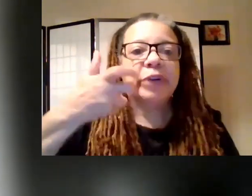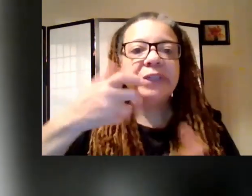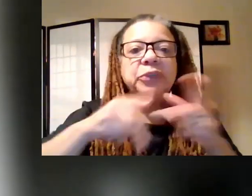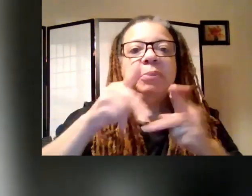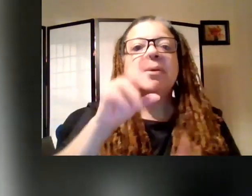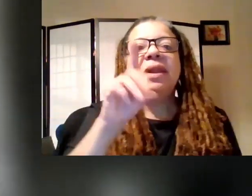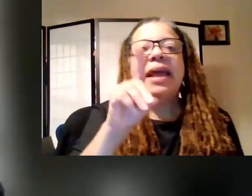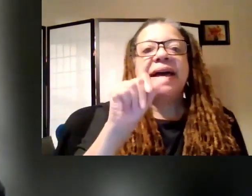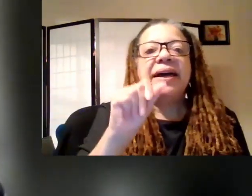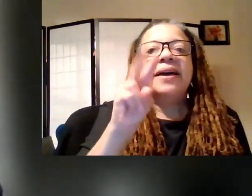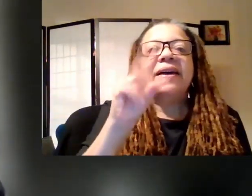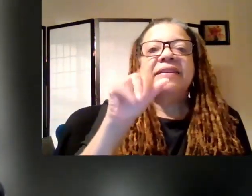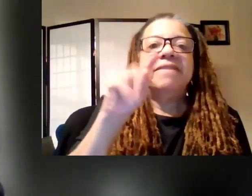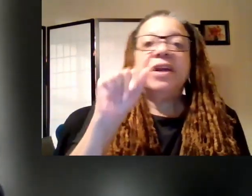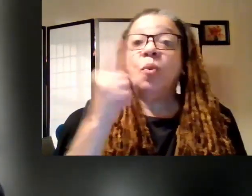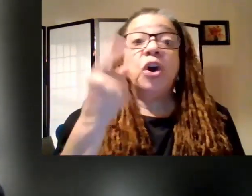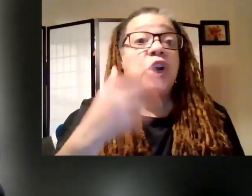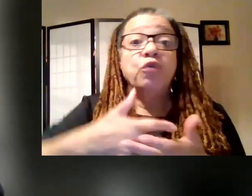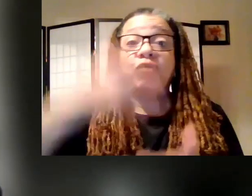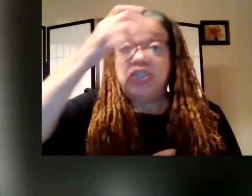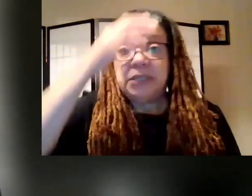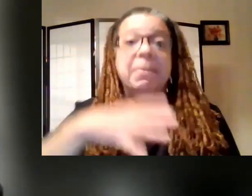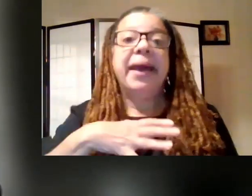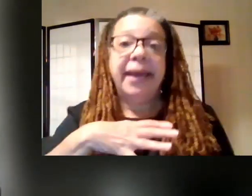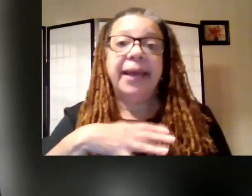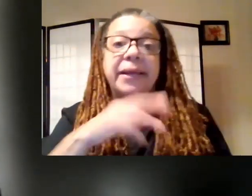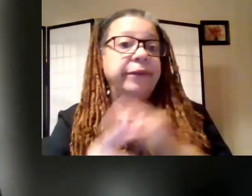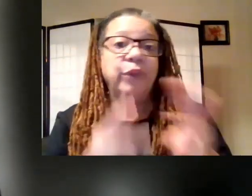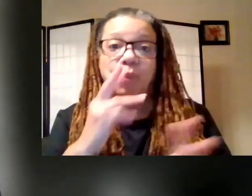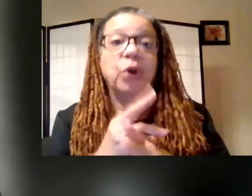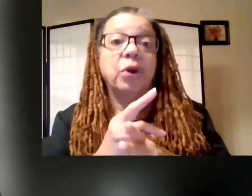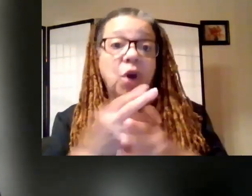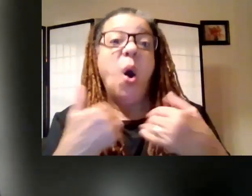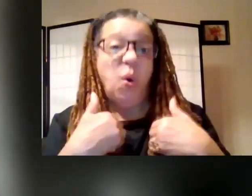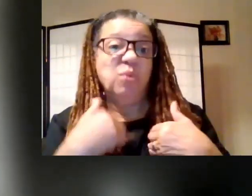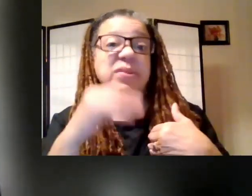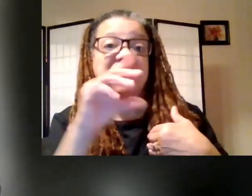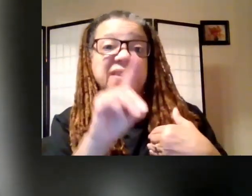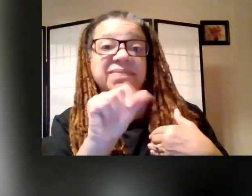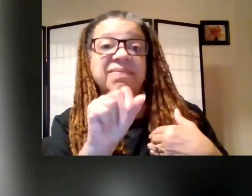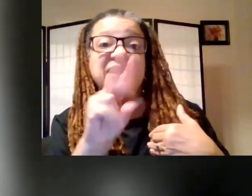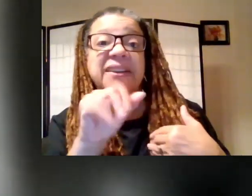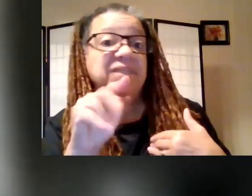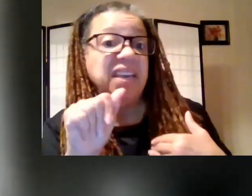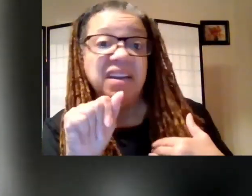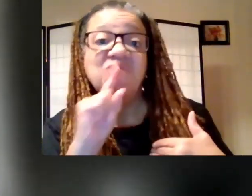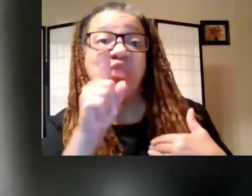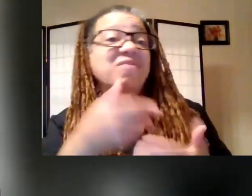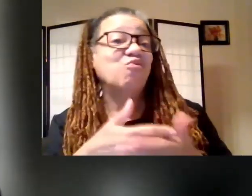owned by at least one of the richest men in the world owns a significant part of the company. So very, very rich,